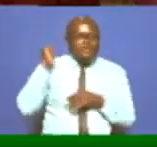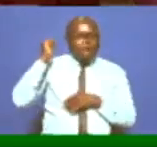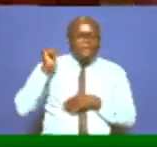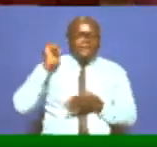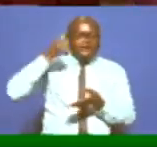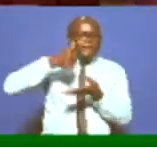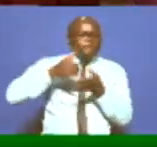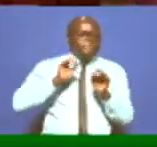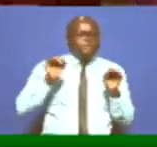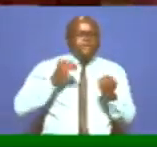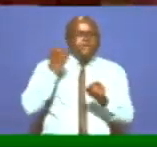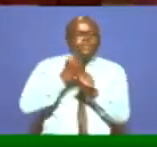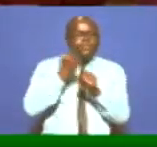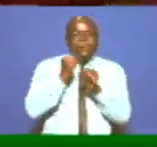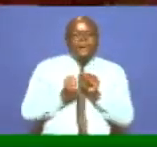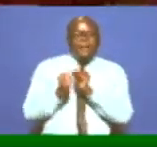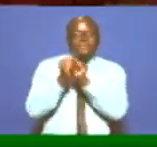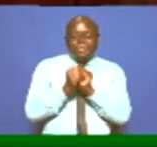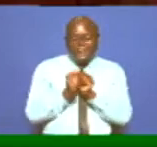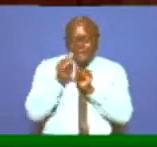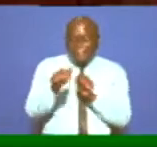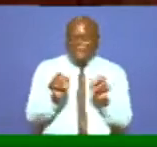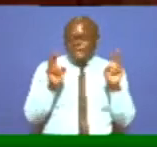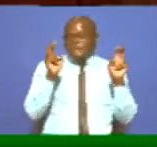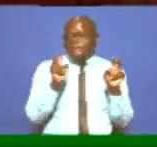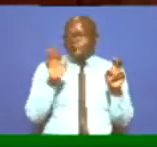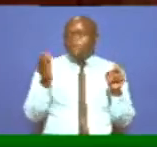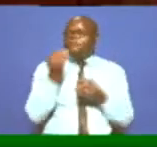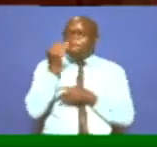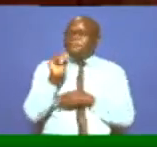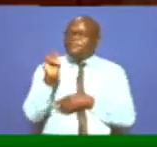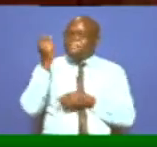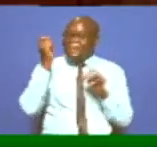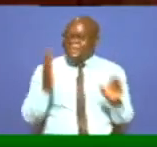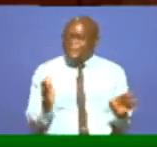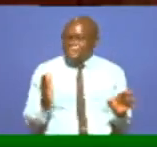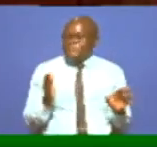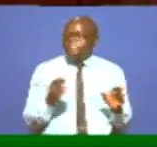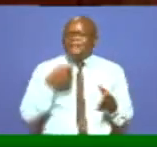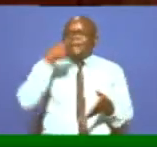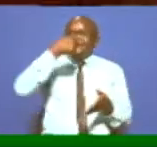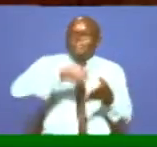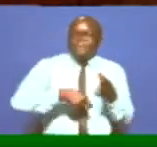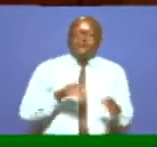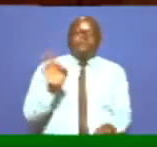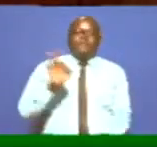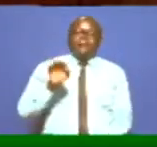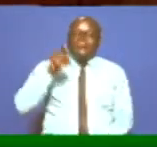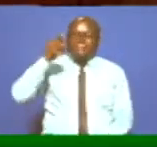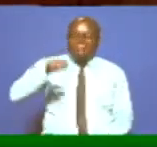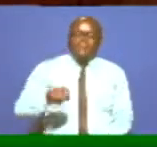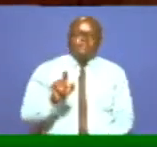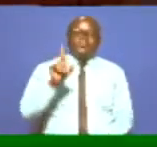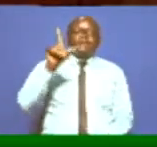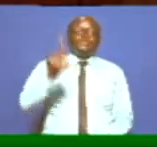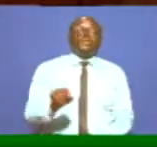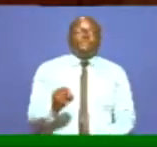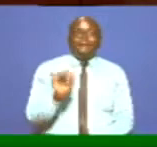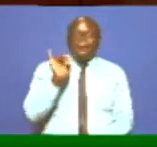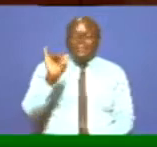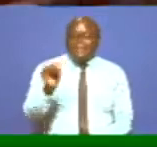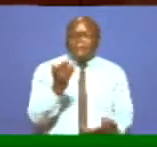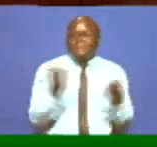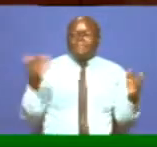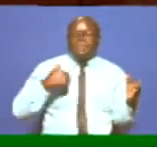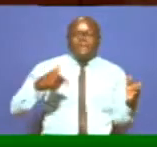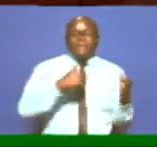come together. This is the issue of food for Kenyans. The price of fertilizers should go down. And that is something we